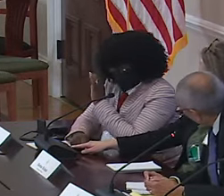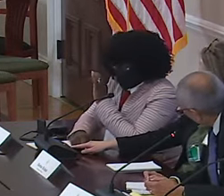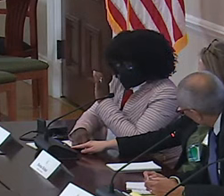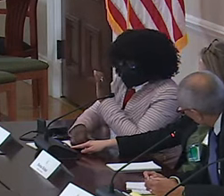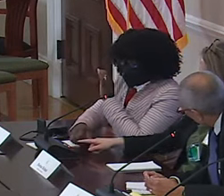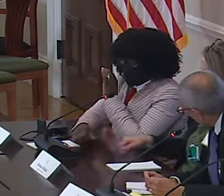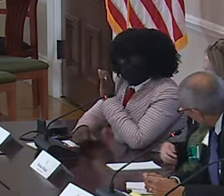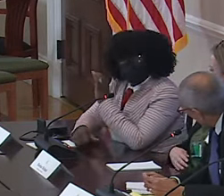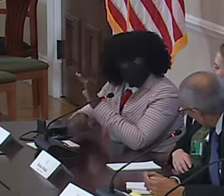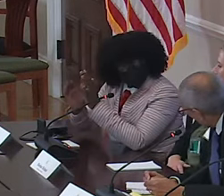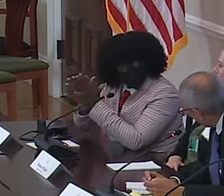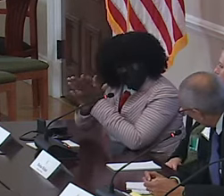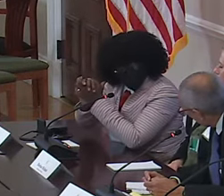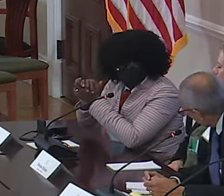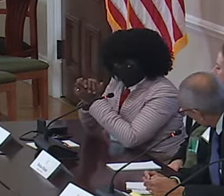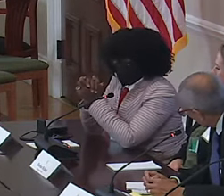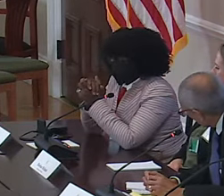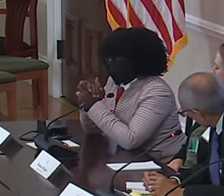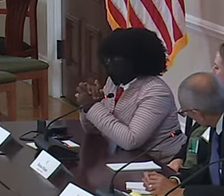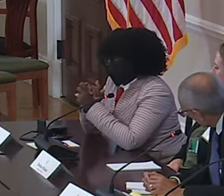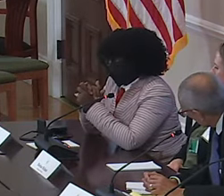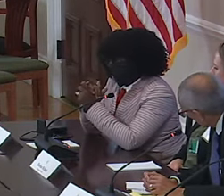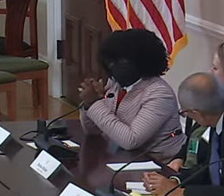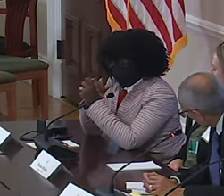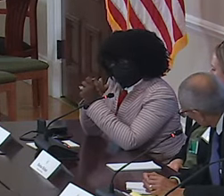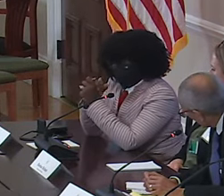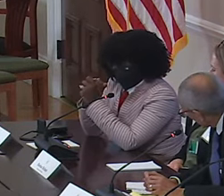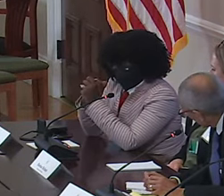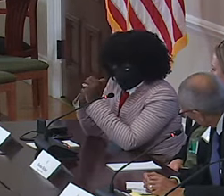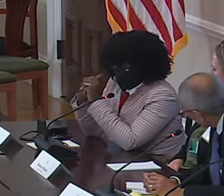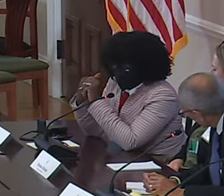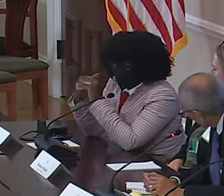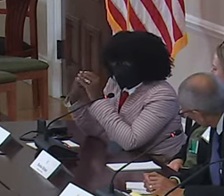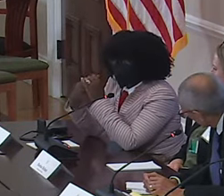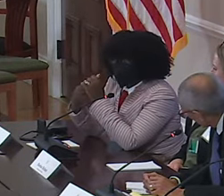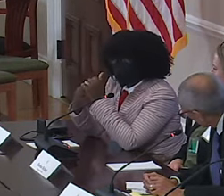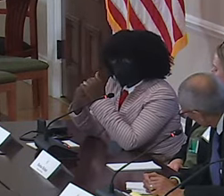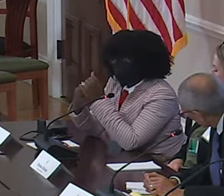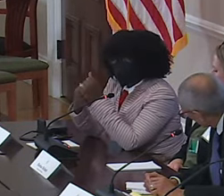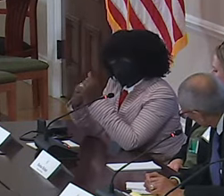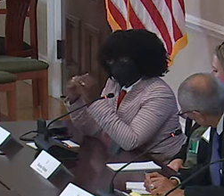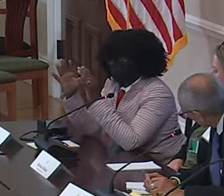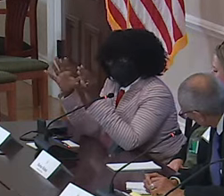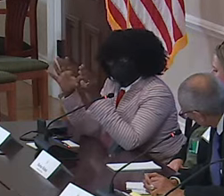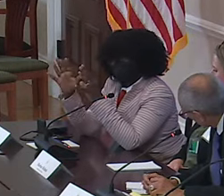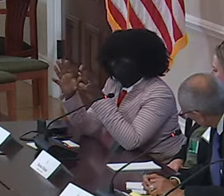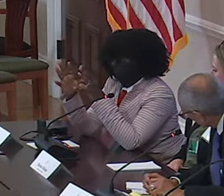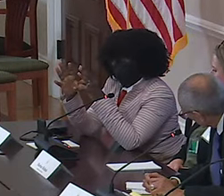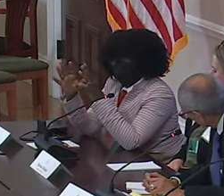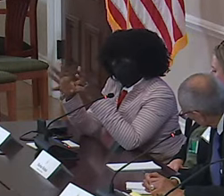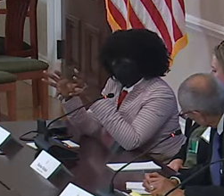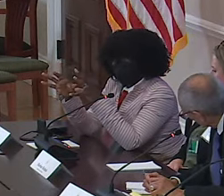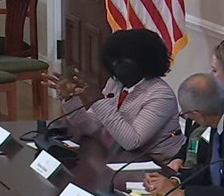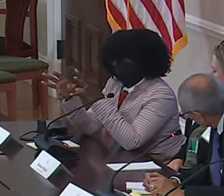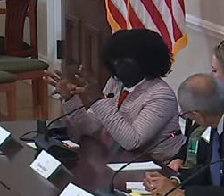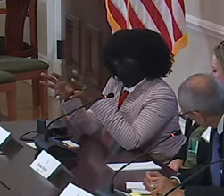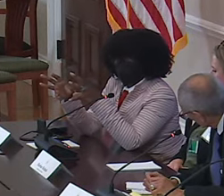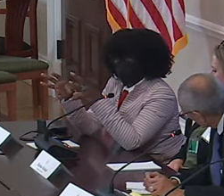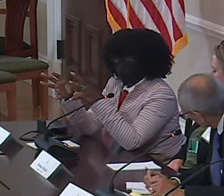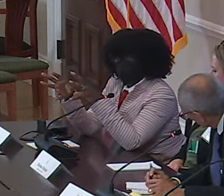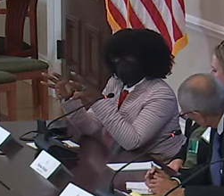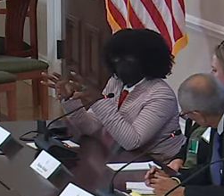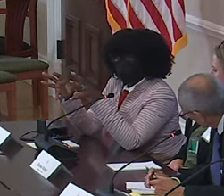Sure. Thank you for extending me some grace on this. So one part of the climate